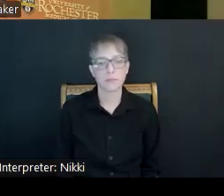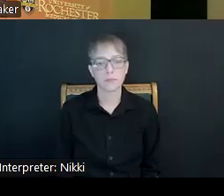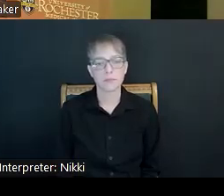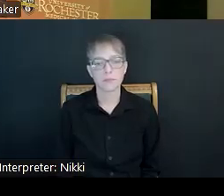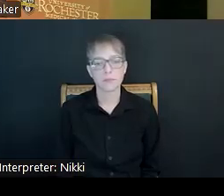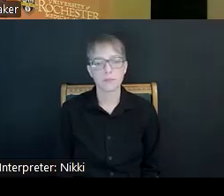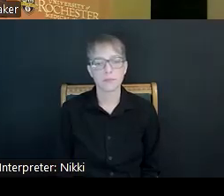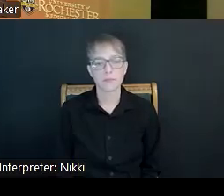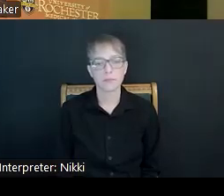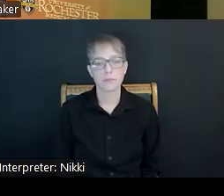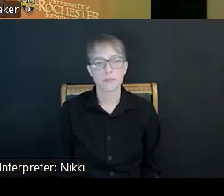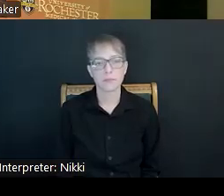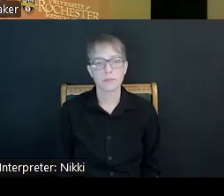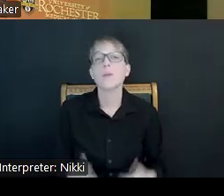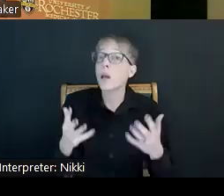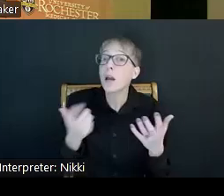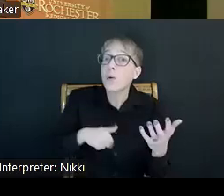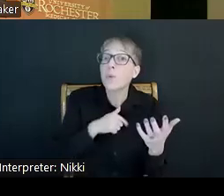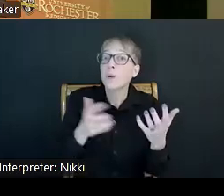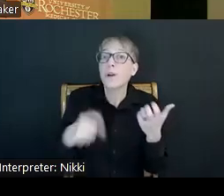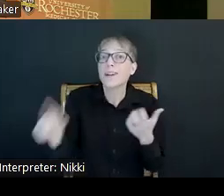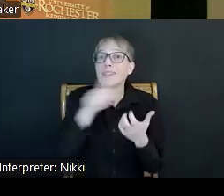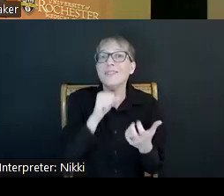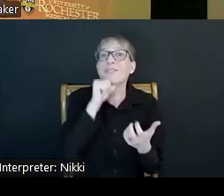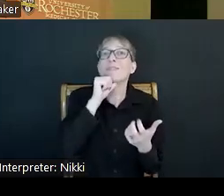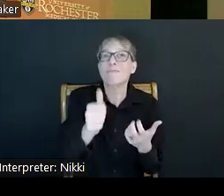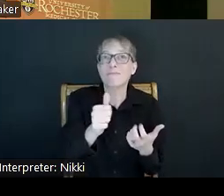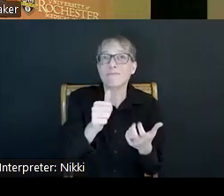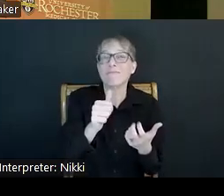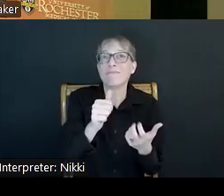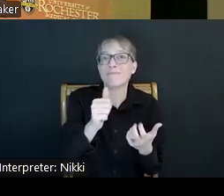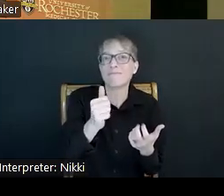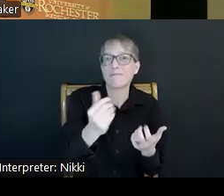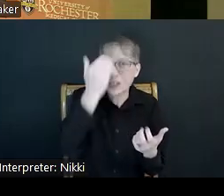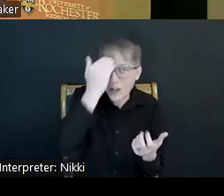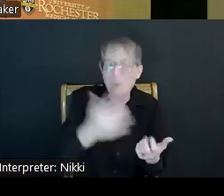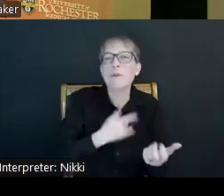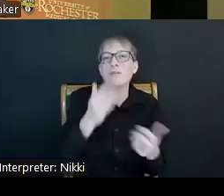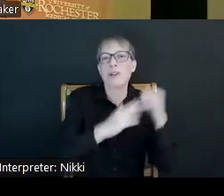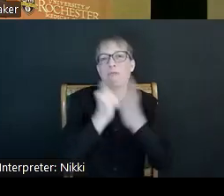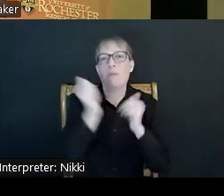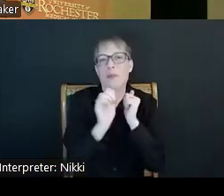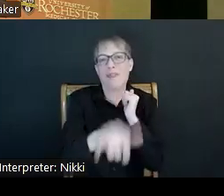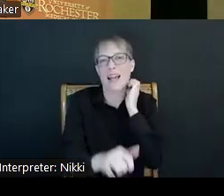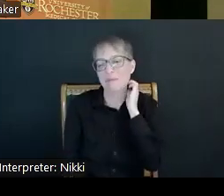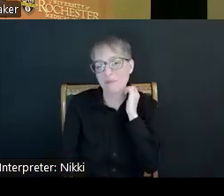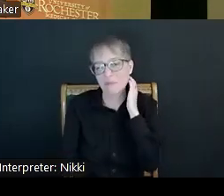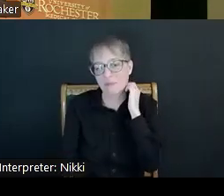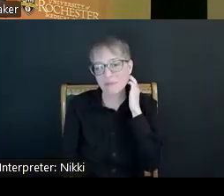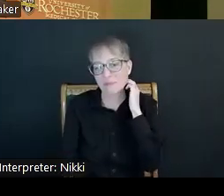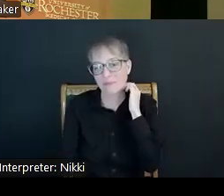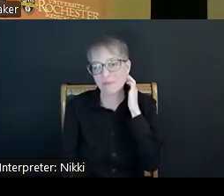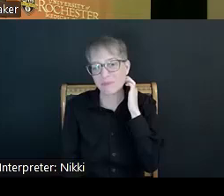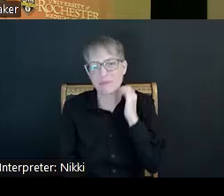And we want you to be comfortable with not knowing. That's okay. Lean into it and be curious. I see people wondering, what is this a